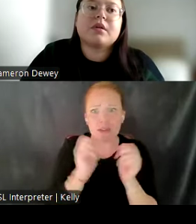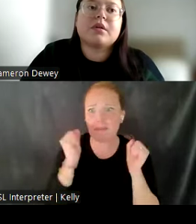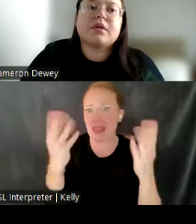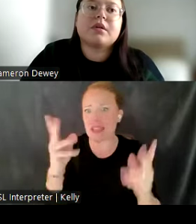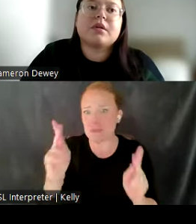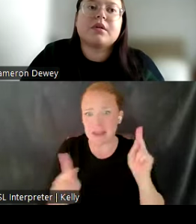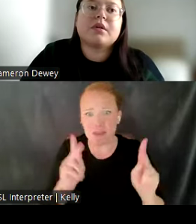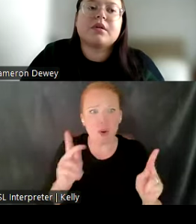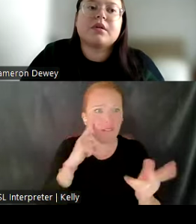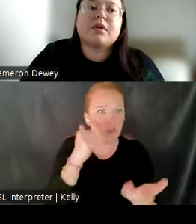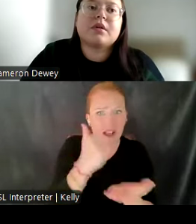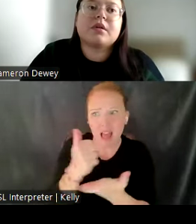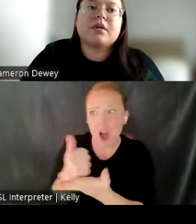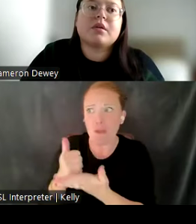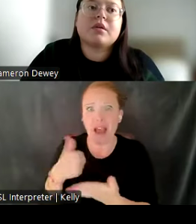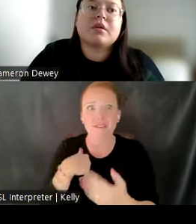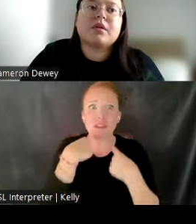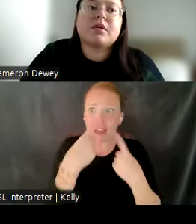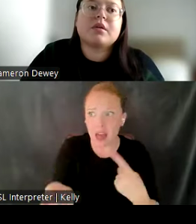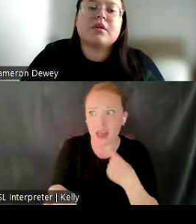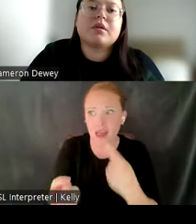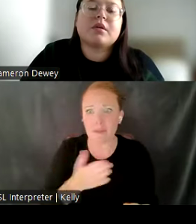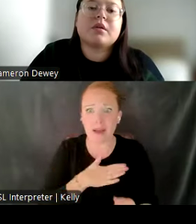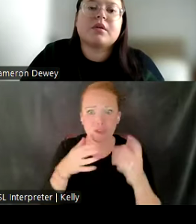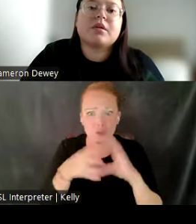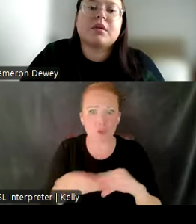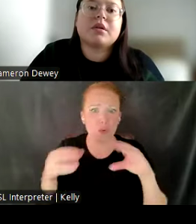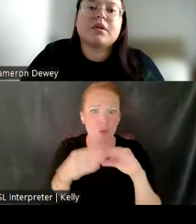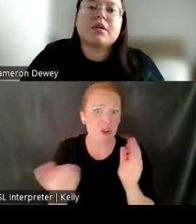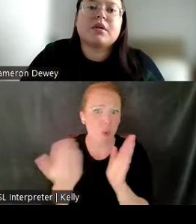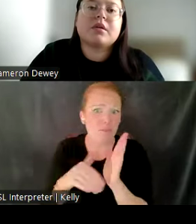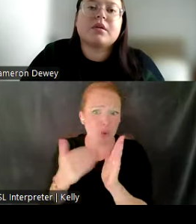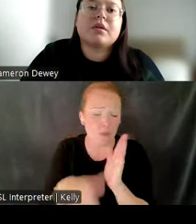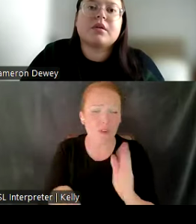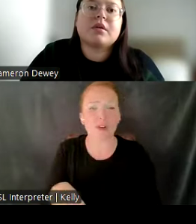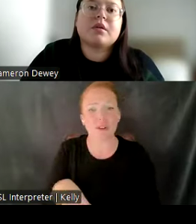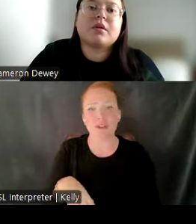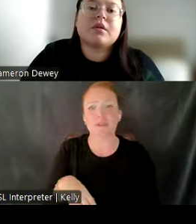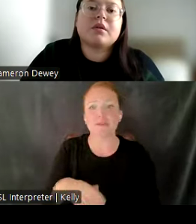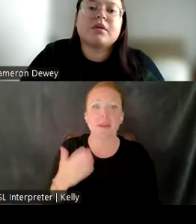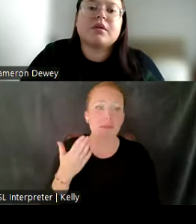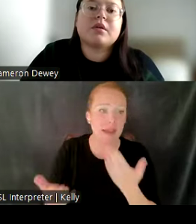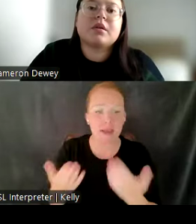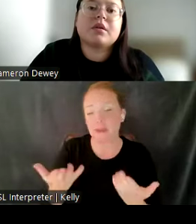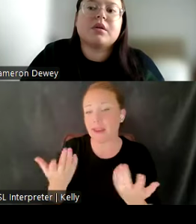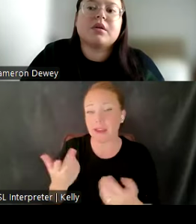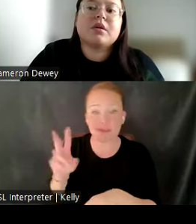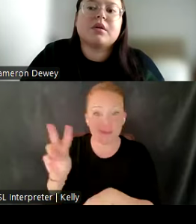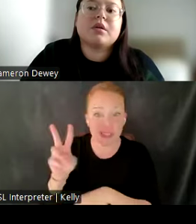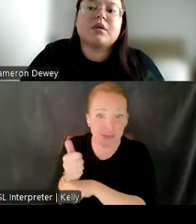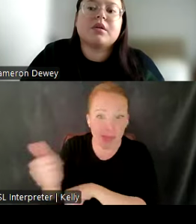seeking support and care. And this can be caused by victim blaming, mistrust,